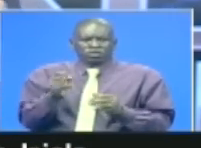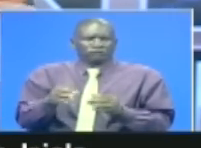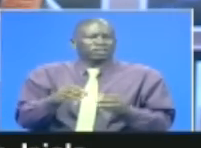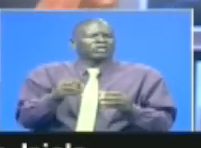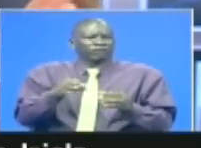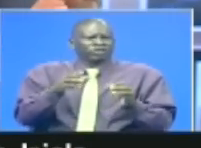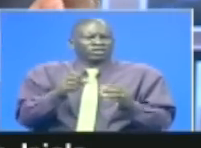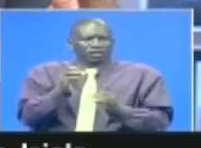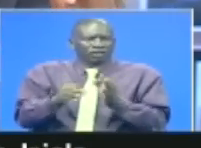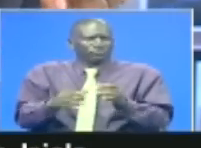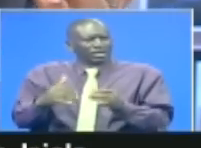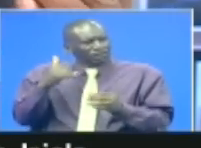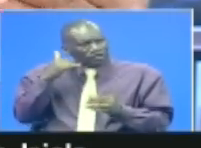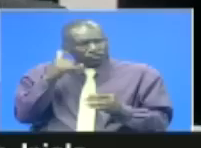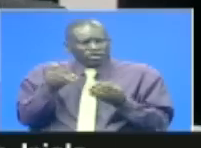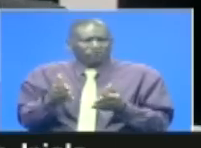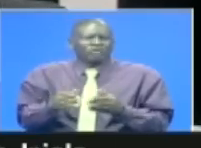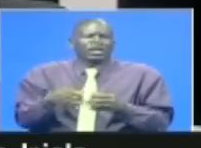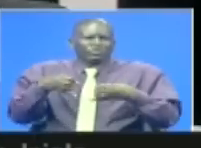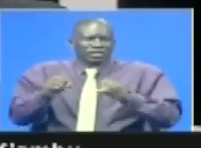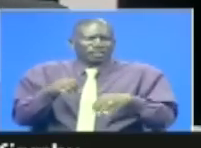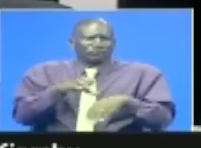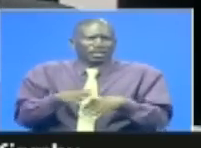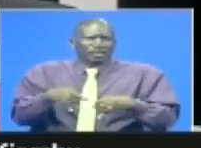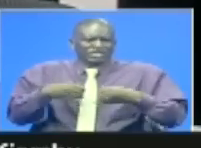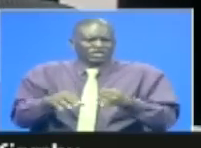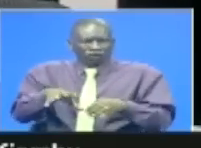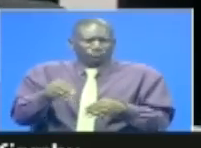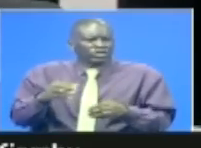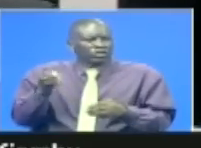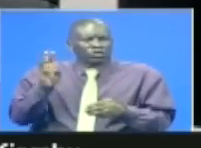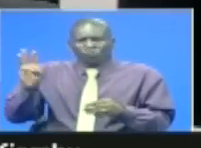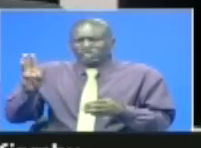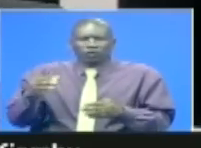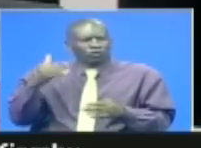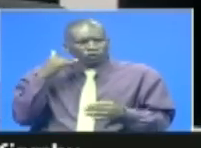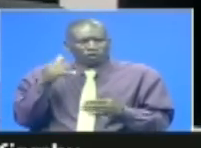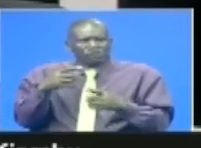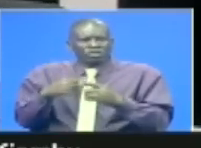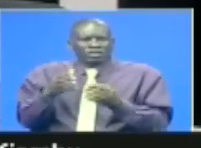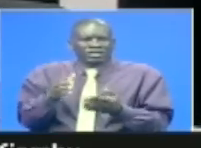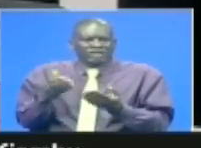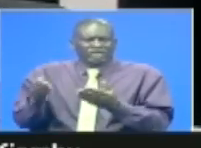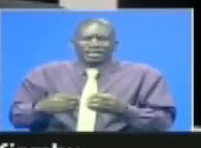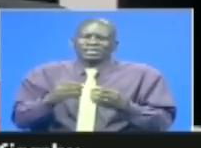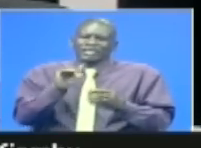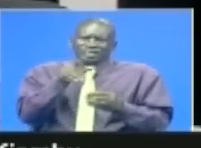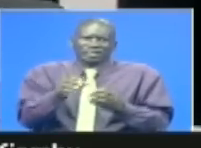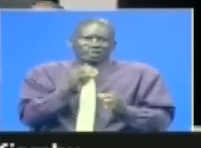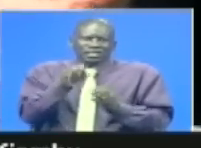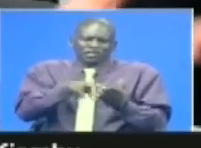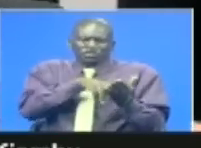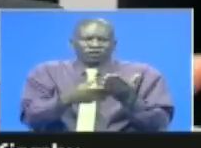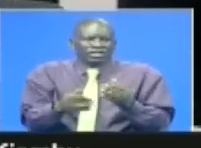If we go, you can ask him to go on phone. Let's try if and guess, we go, can we try and find yes. Ferdinand Waititu on phone. It would be nice to do that. But that said, let's put it this way. If you lose to,